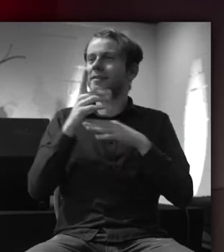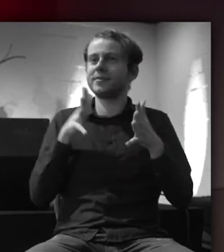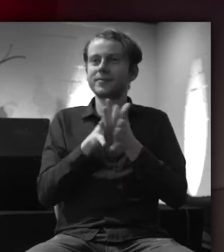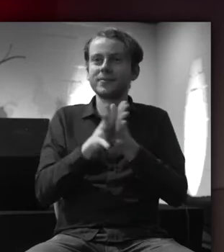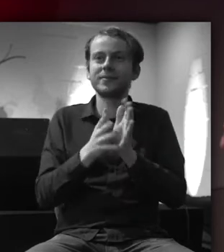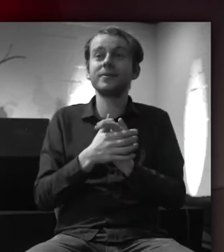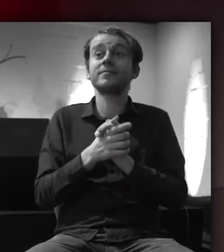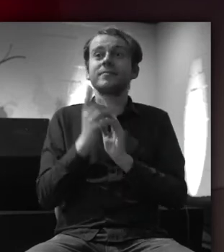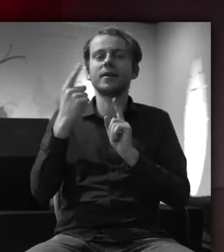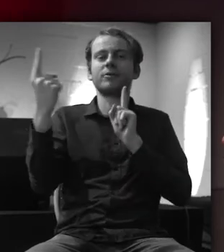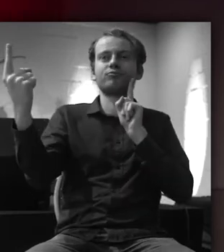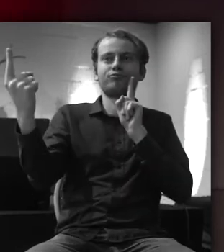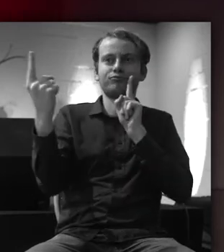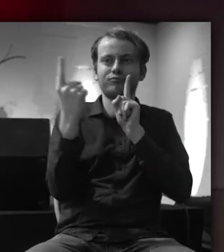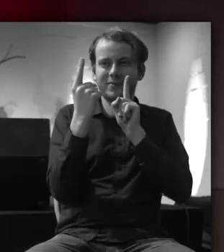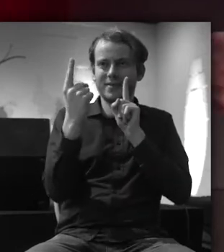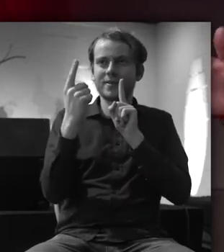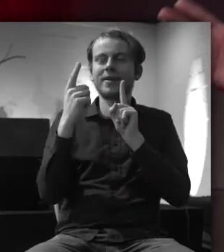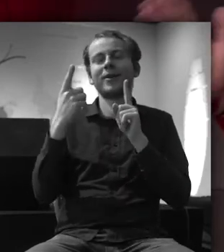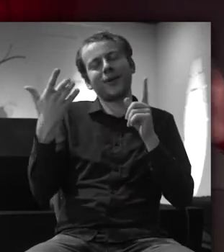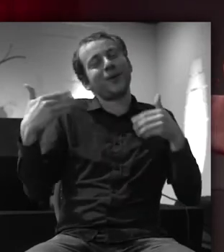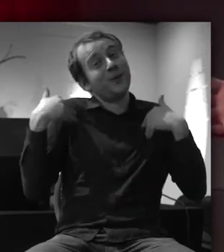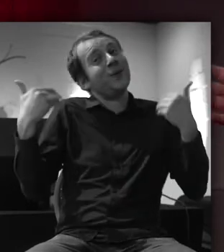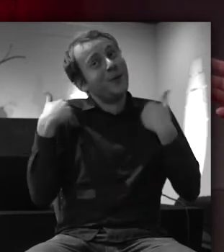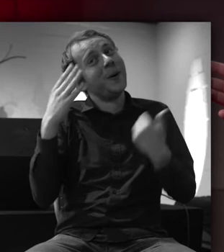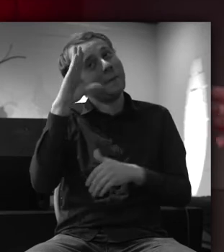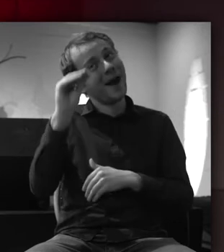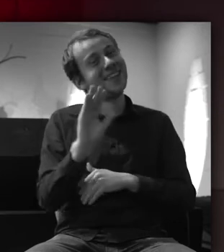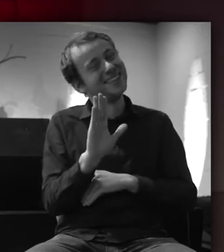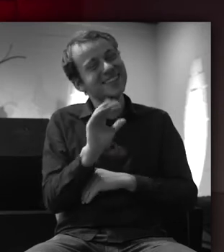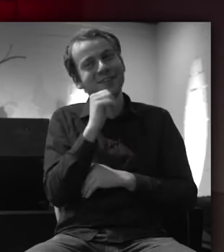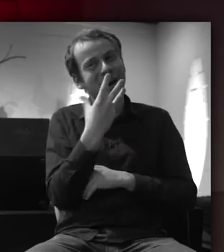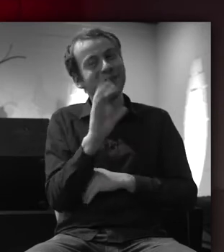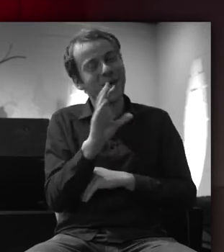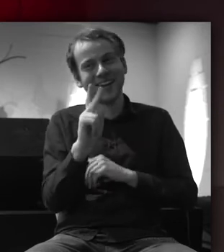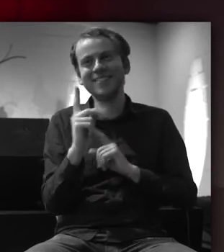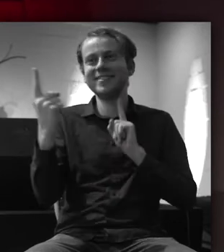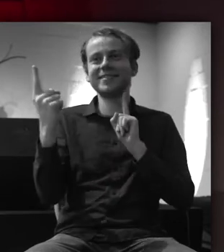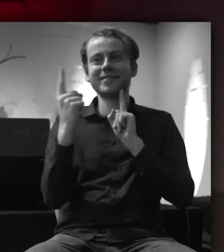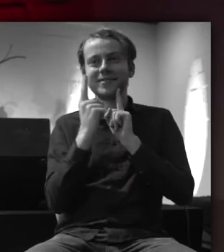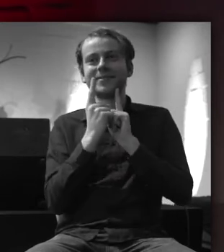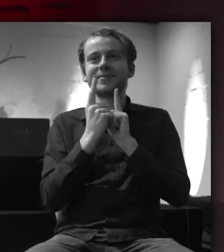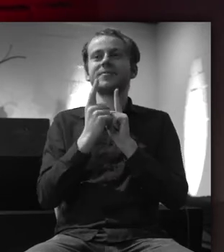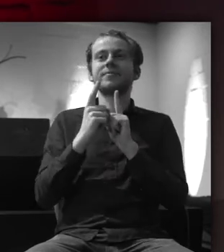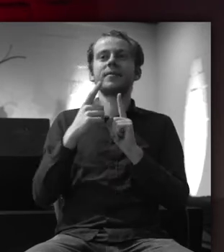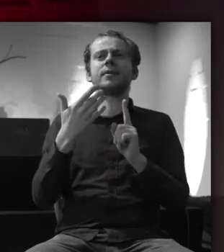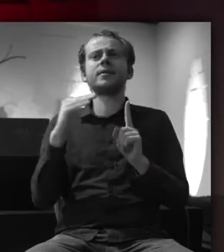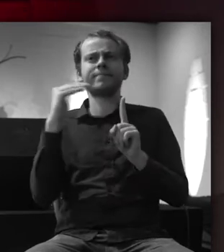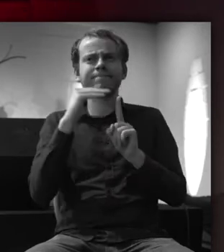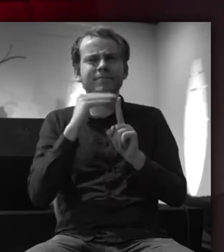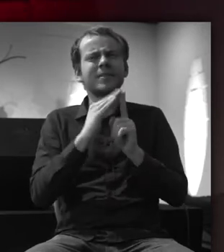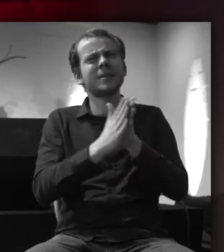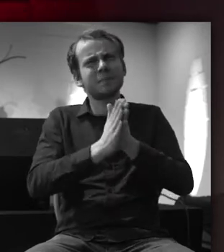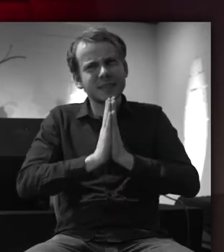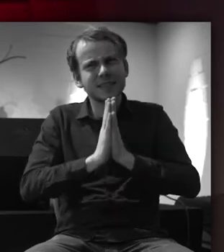He approached me with a very simple question. He told me, son, I need a favor from you. At the start, I thought he's begging, he's just asking for money or